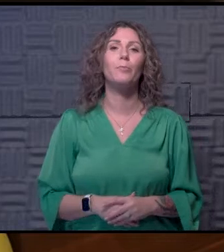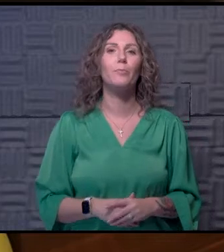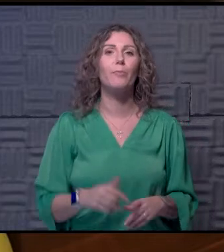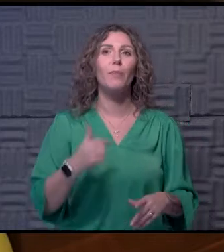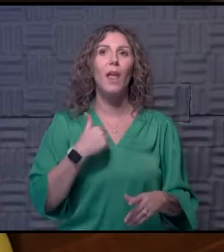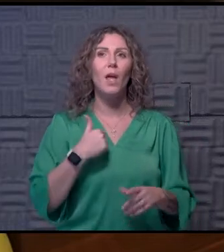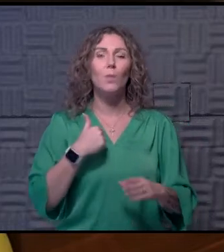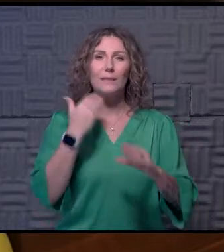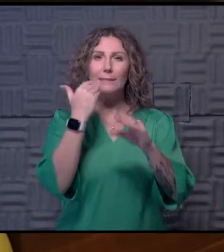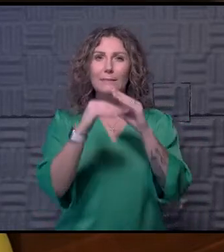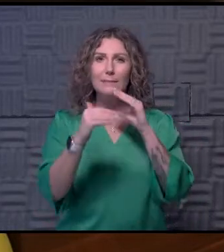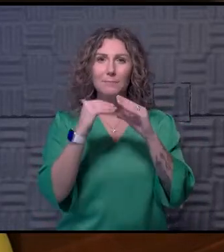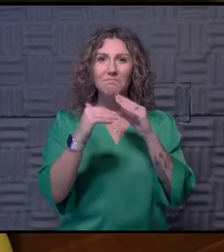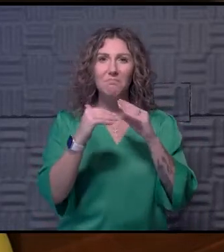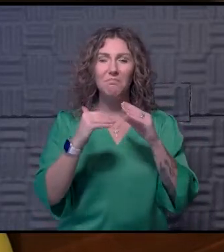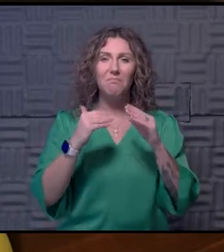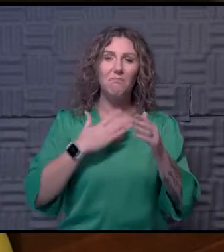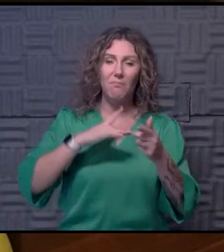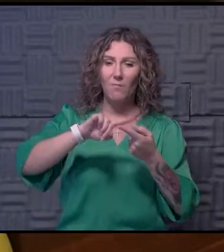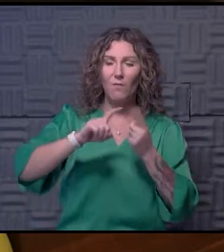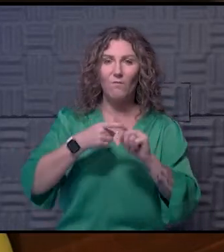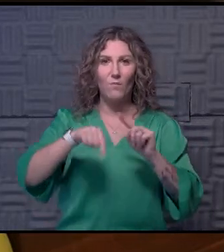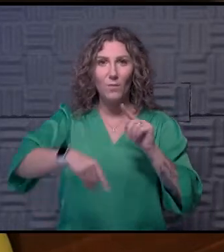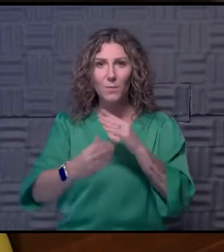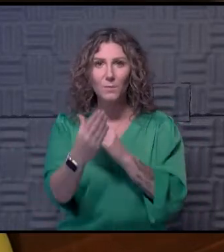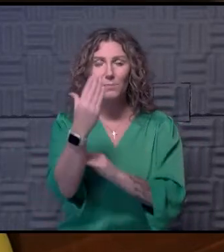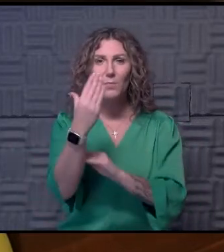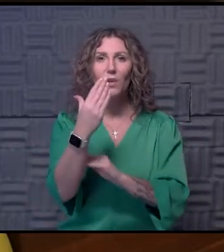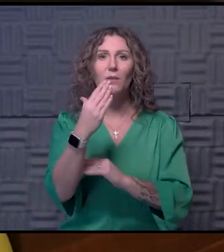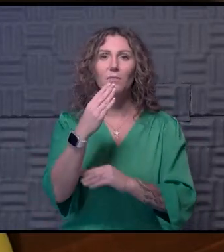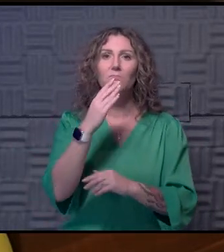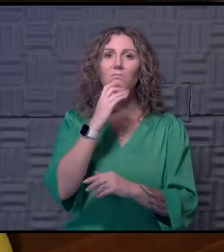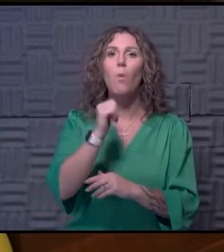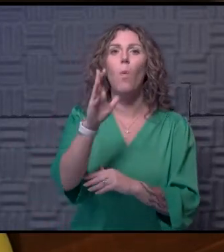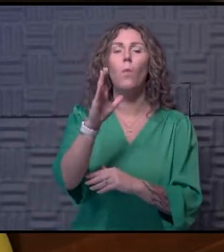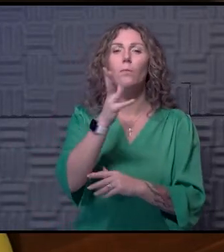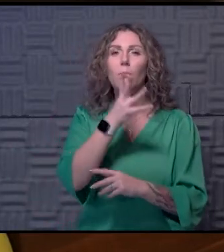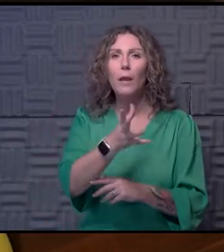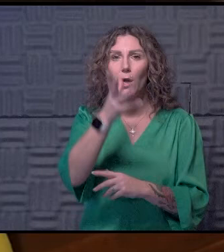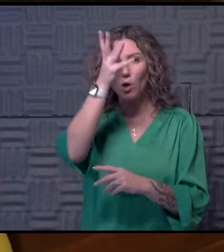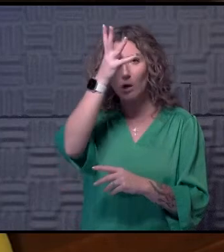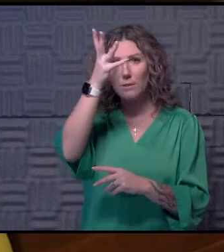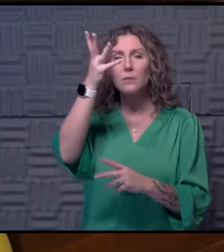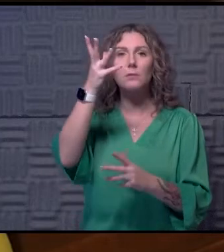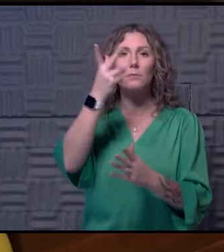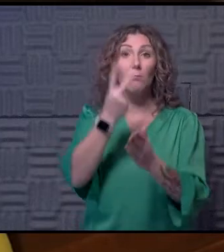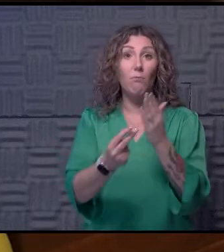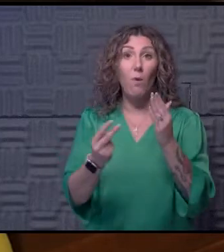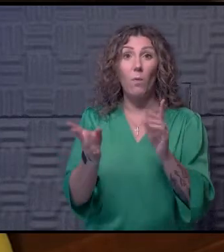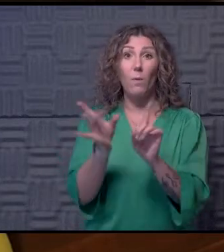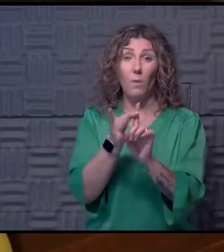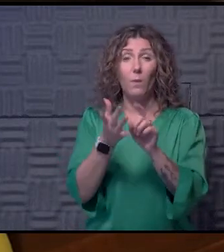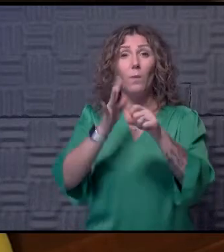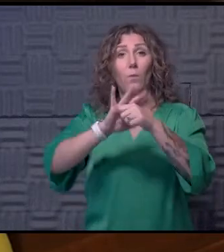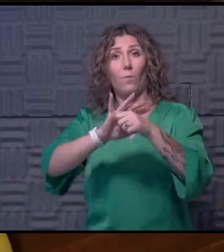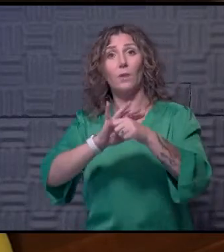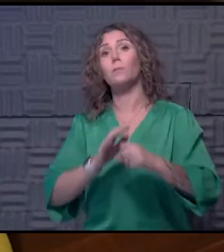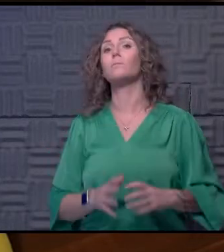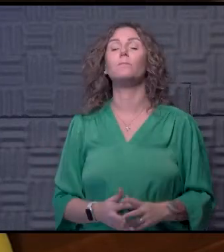was emailing with a friend this morning whose older parents both have COVID,